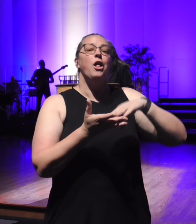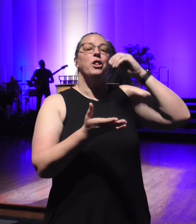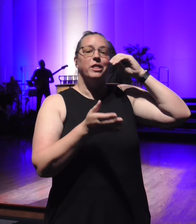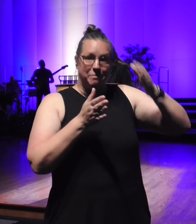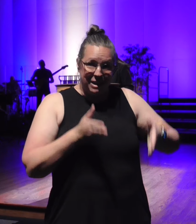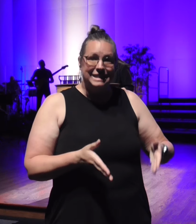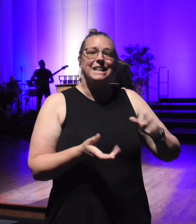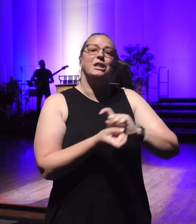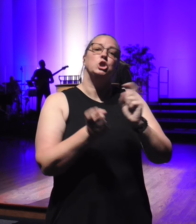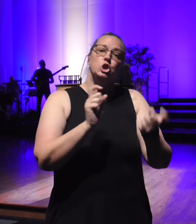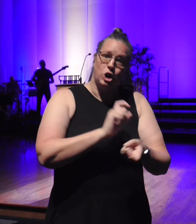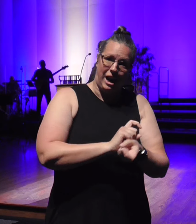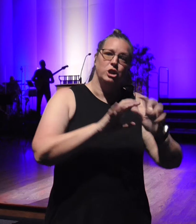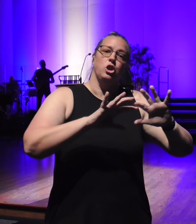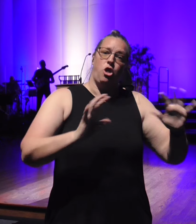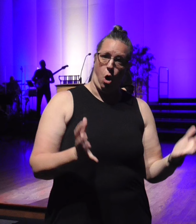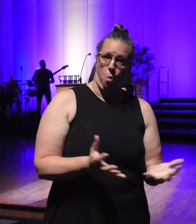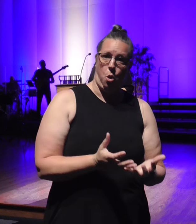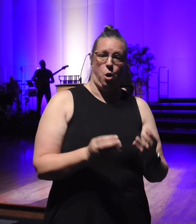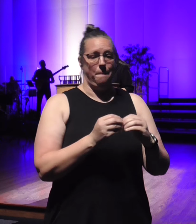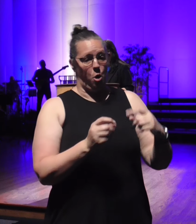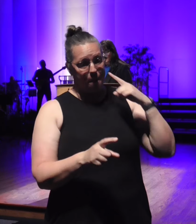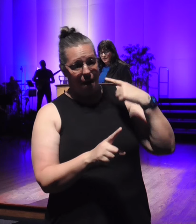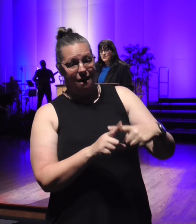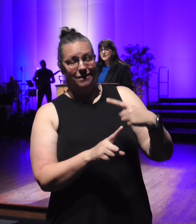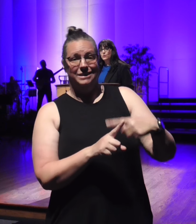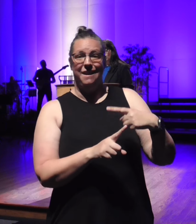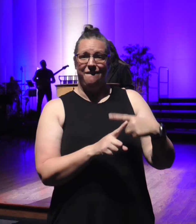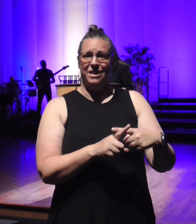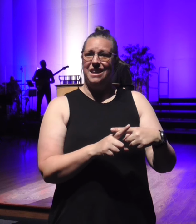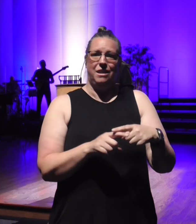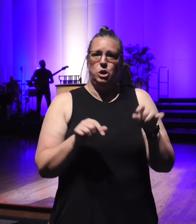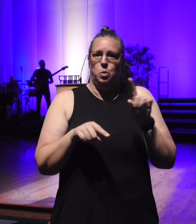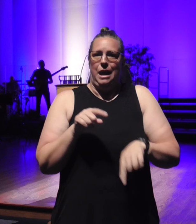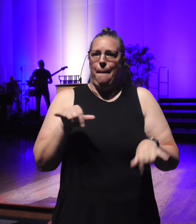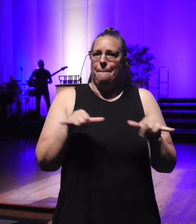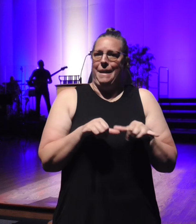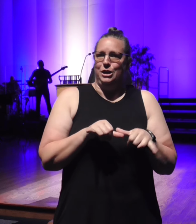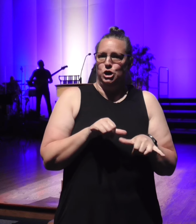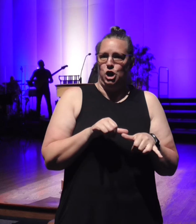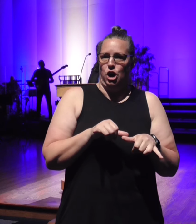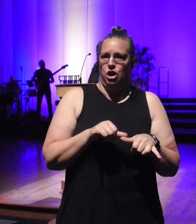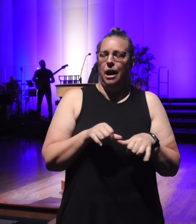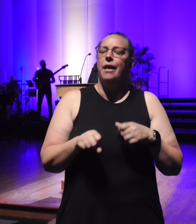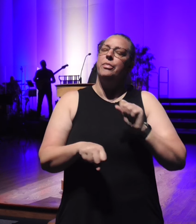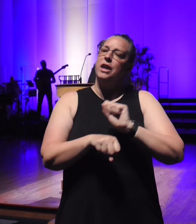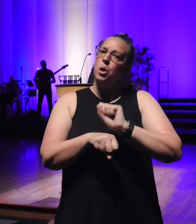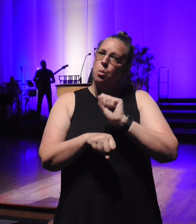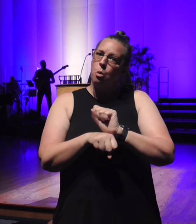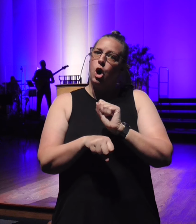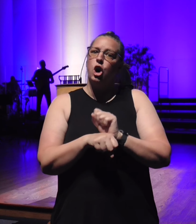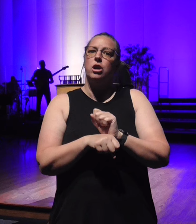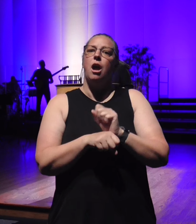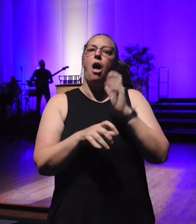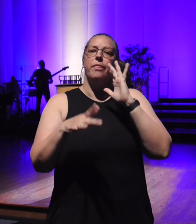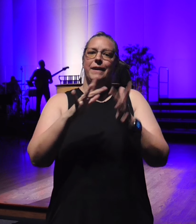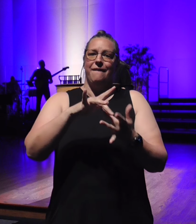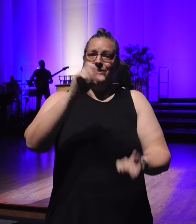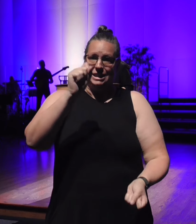more positively than can ever be measured. The mystic works on the invisible plane, relying on